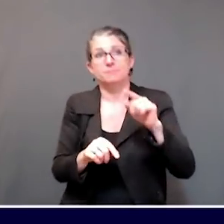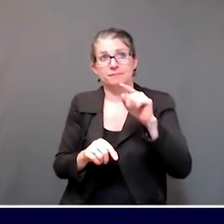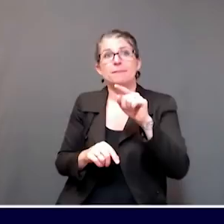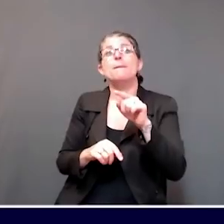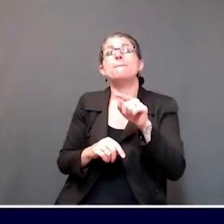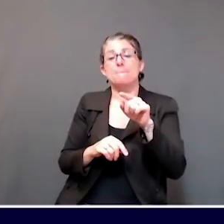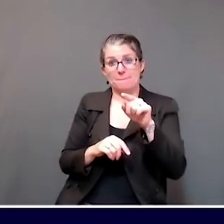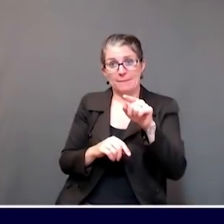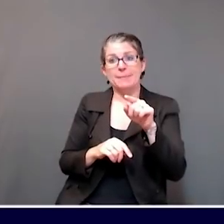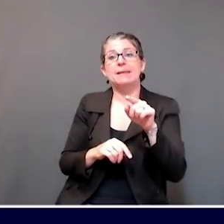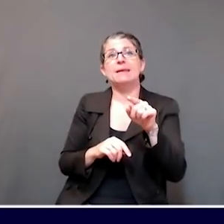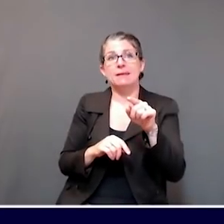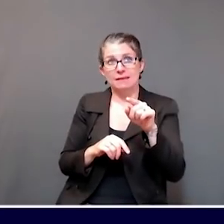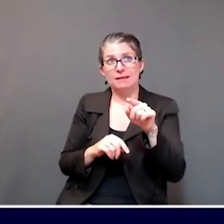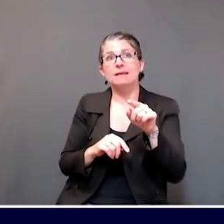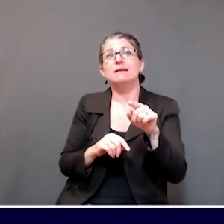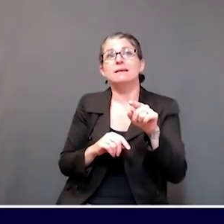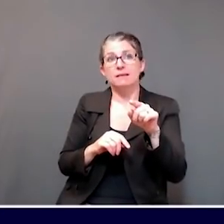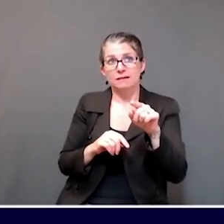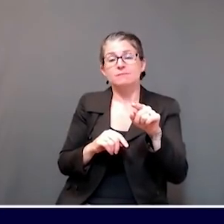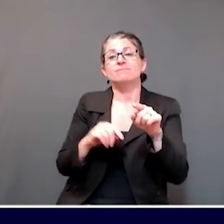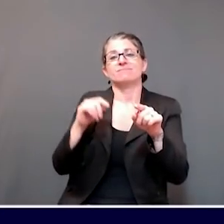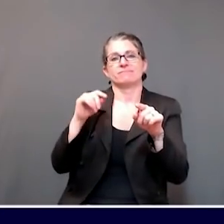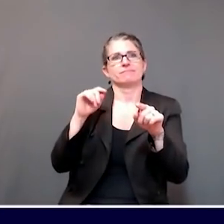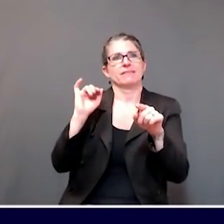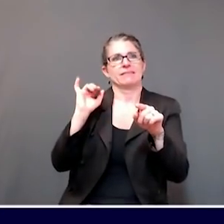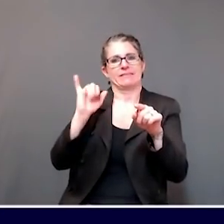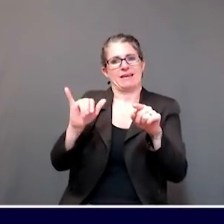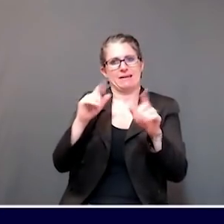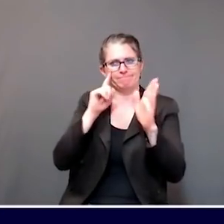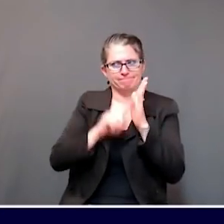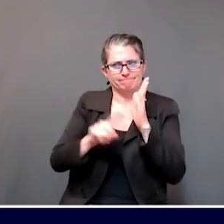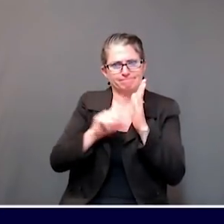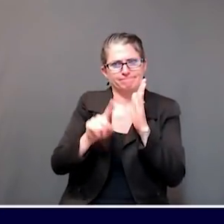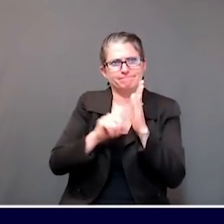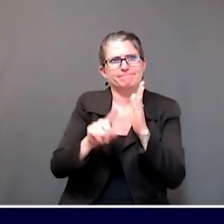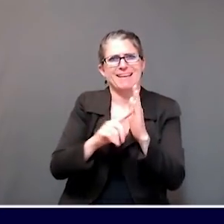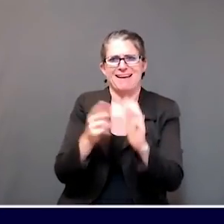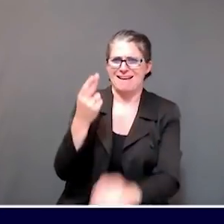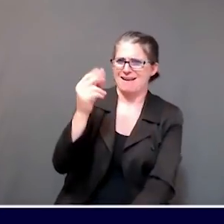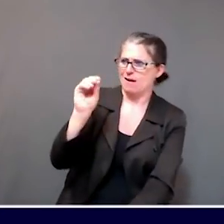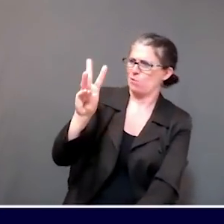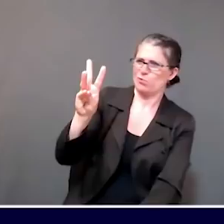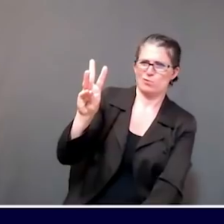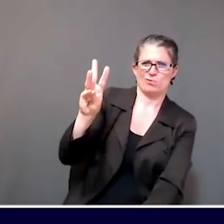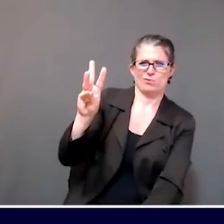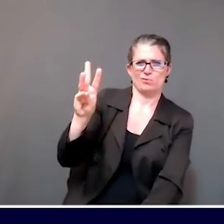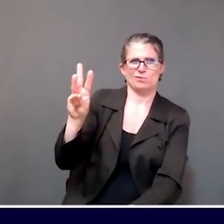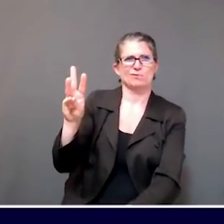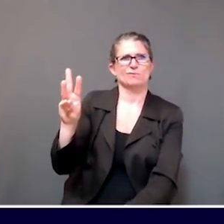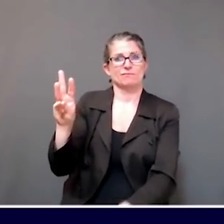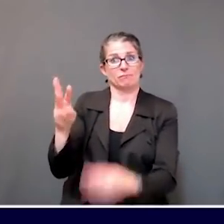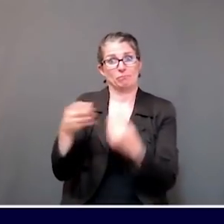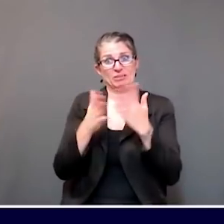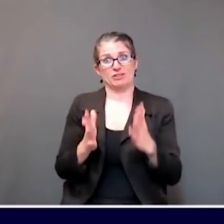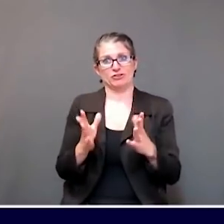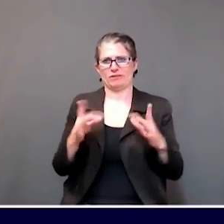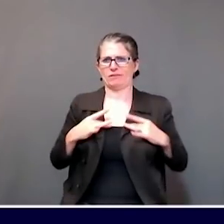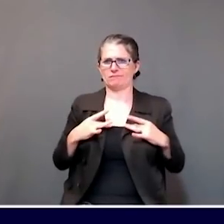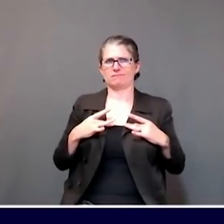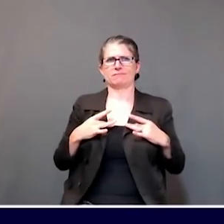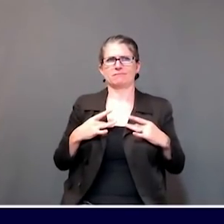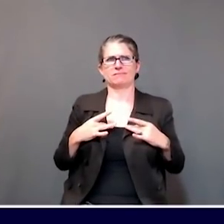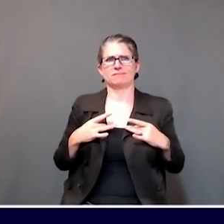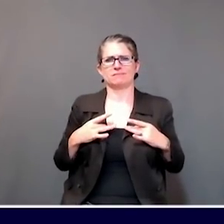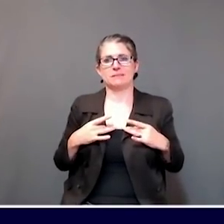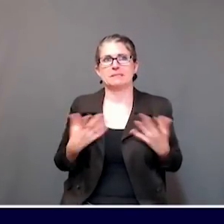of the investigation. And given that it's a jail, there's a high number of both inmates as well as staff who are coming